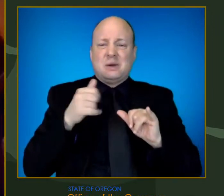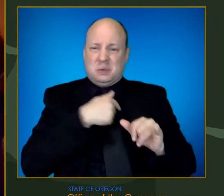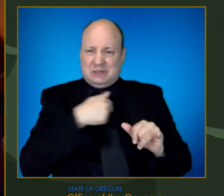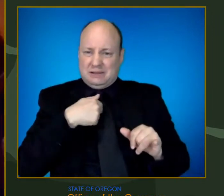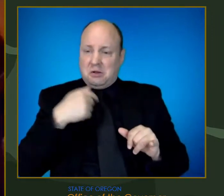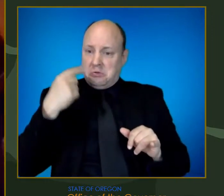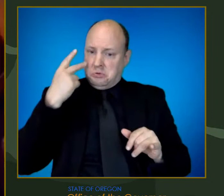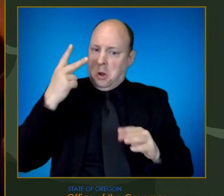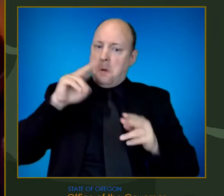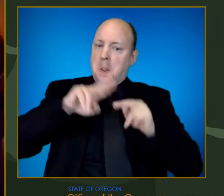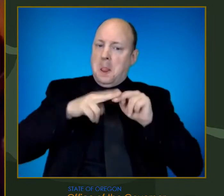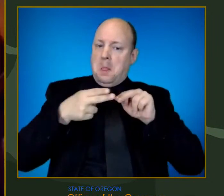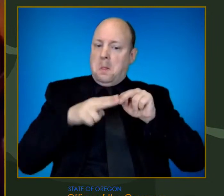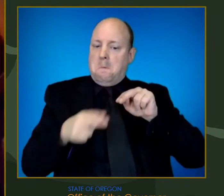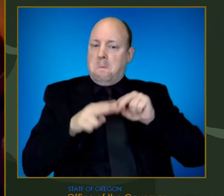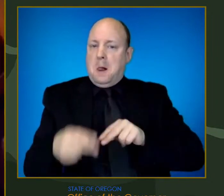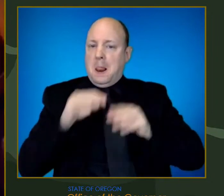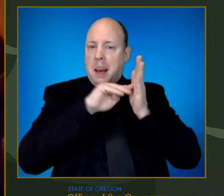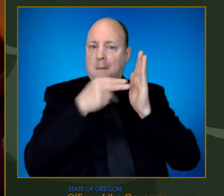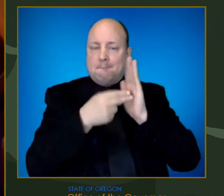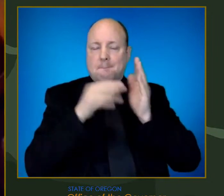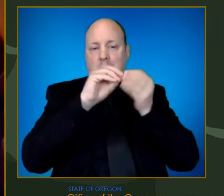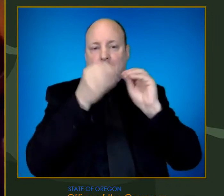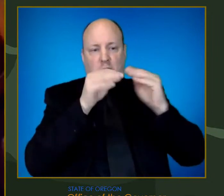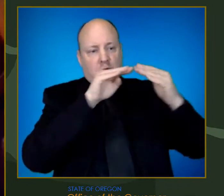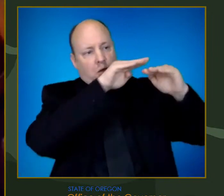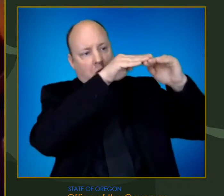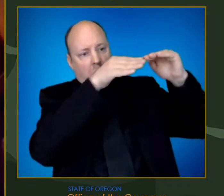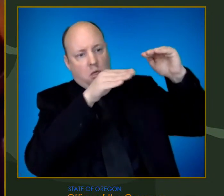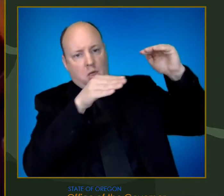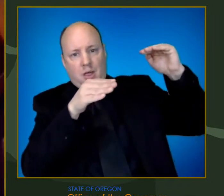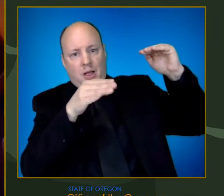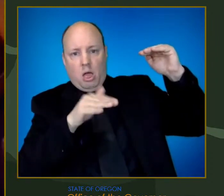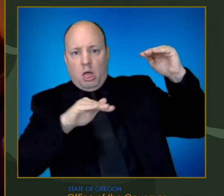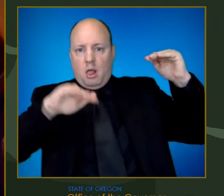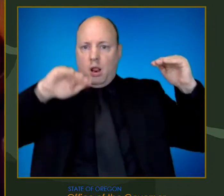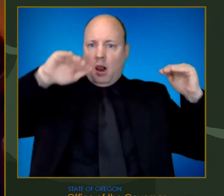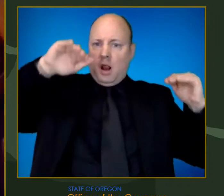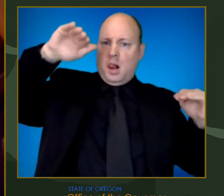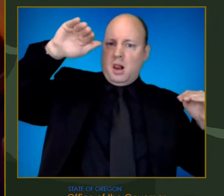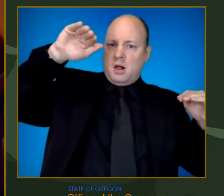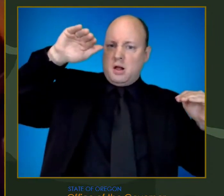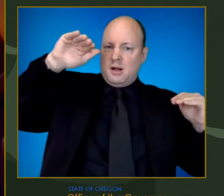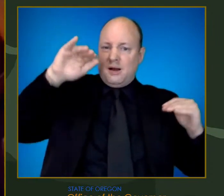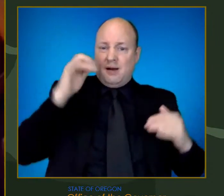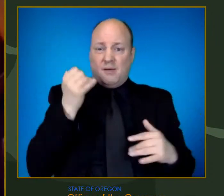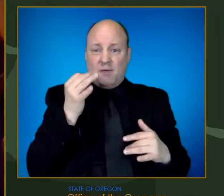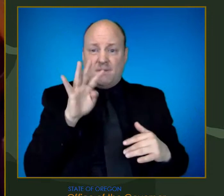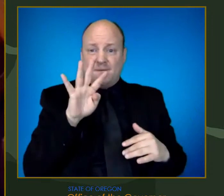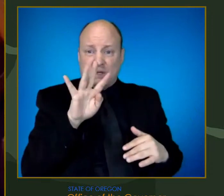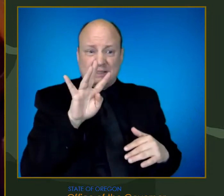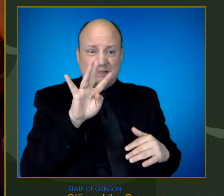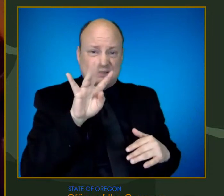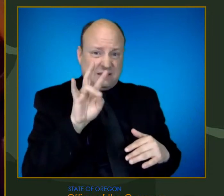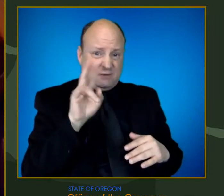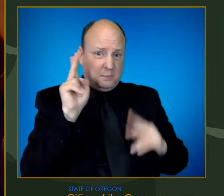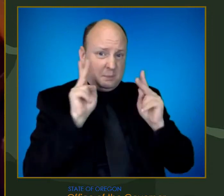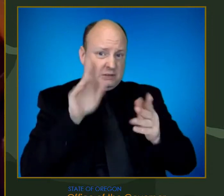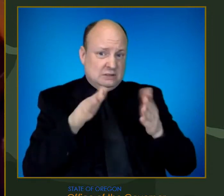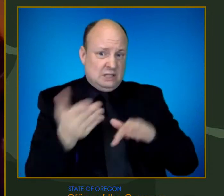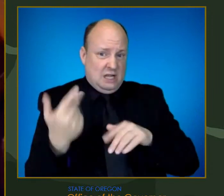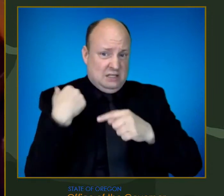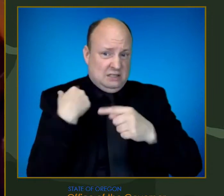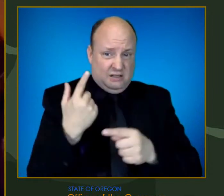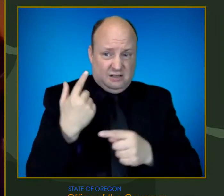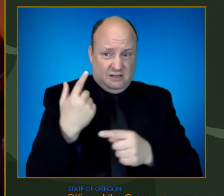February. OHA reported 47 COVID-19 related deaths for the week of April 5th through April 11th,